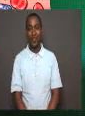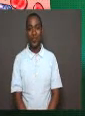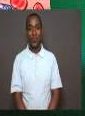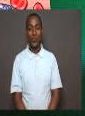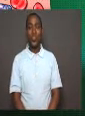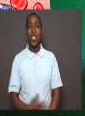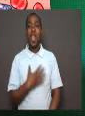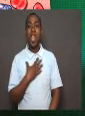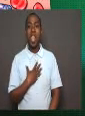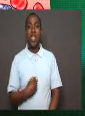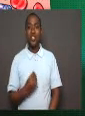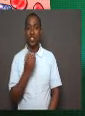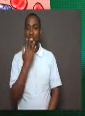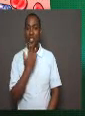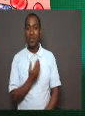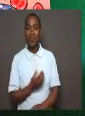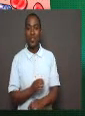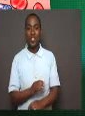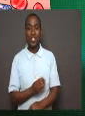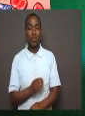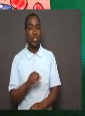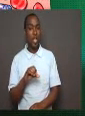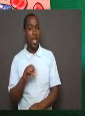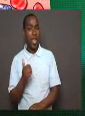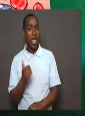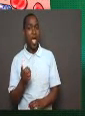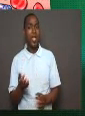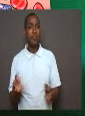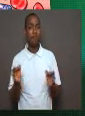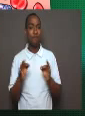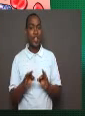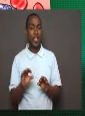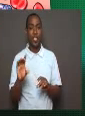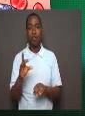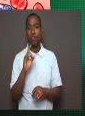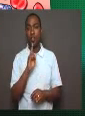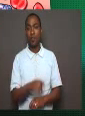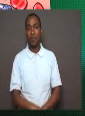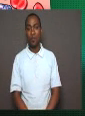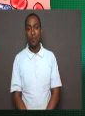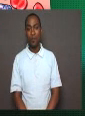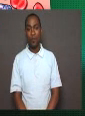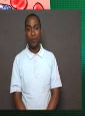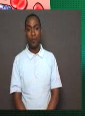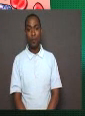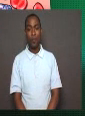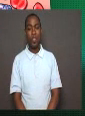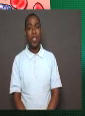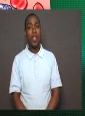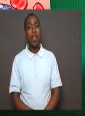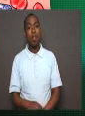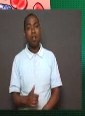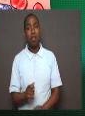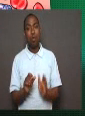White blood cells are another important component. There are fewer of them in